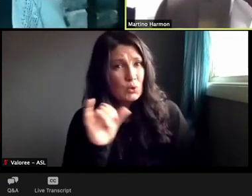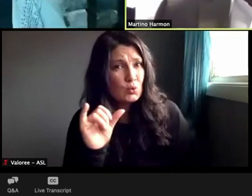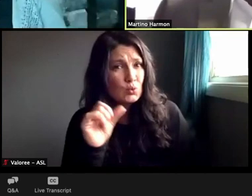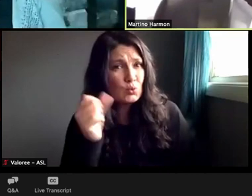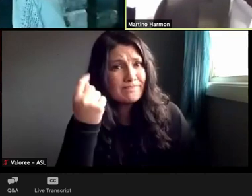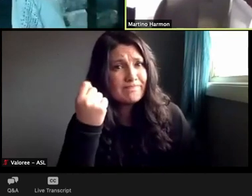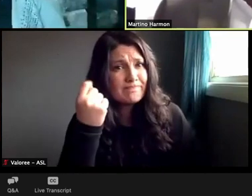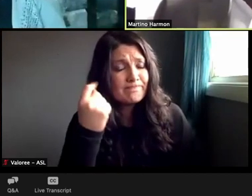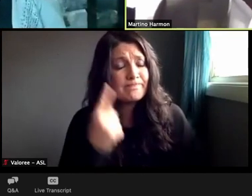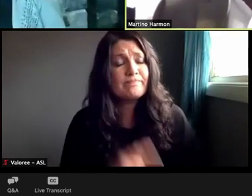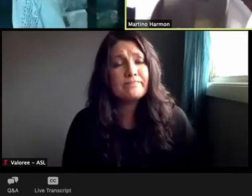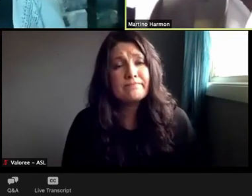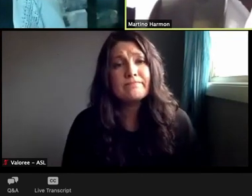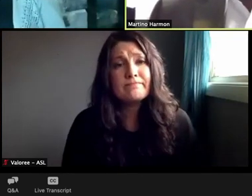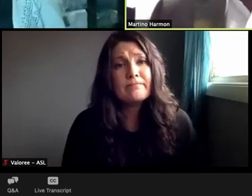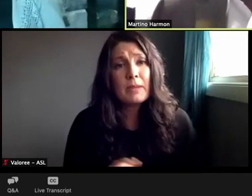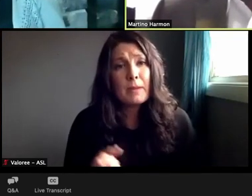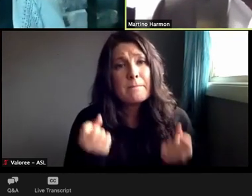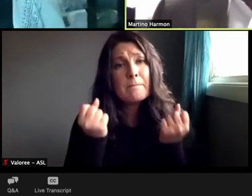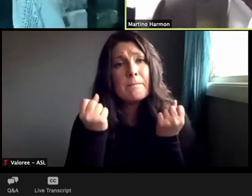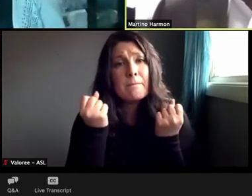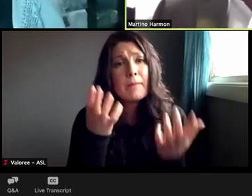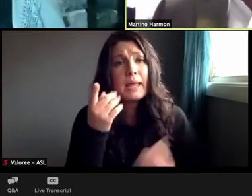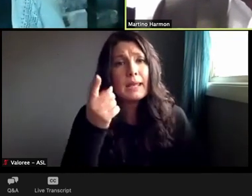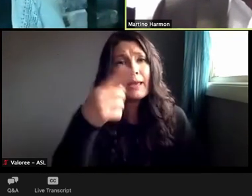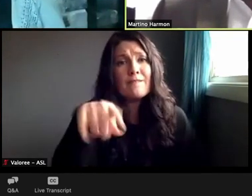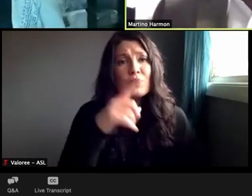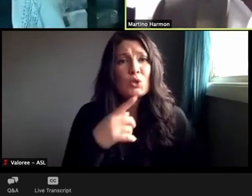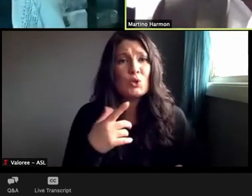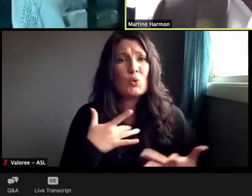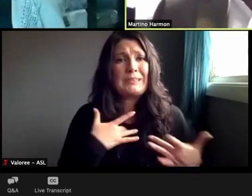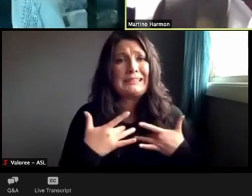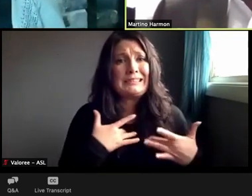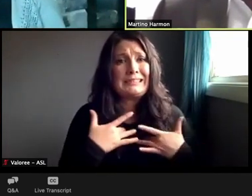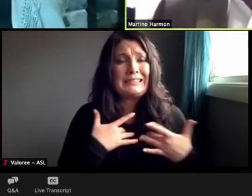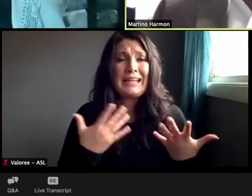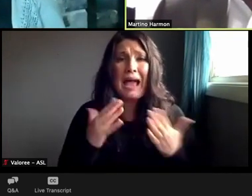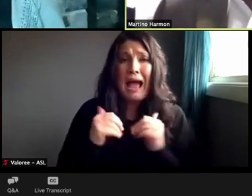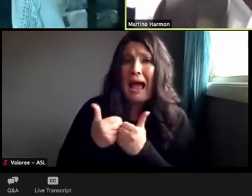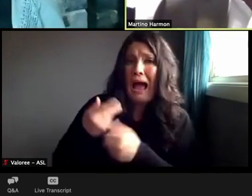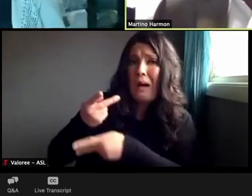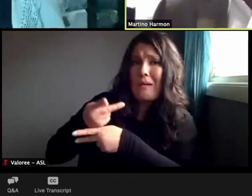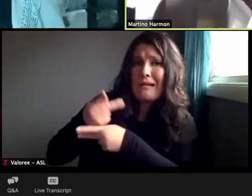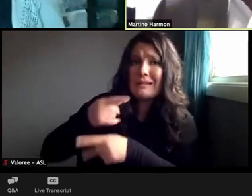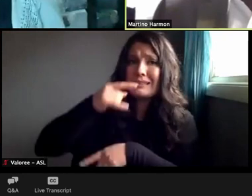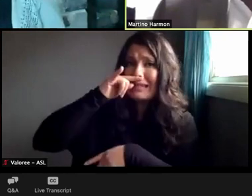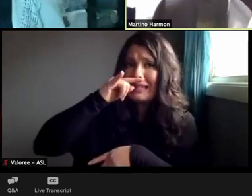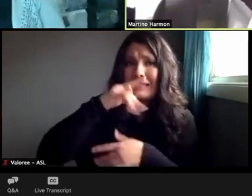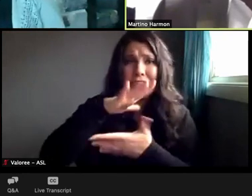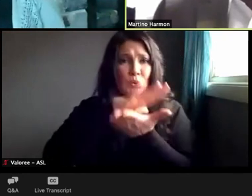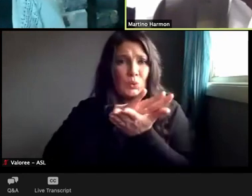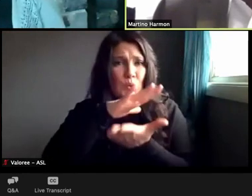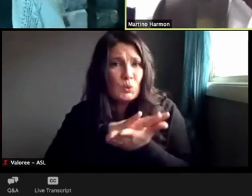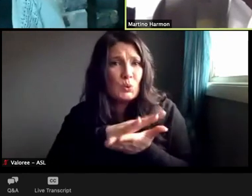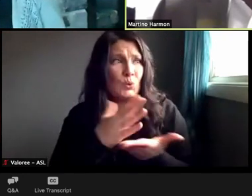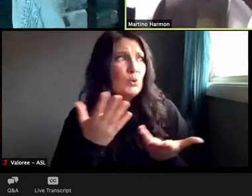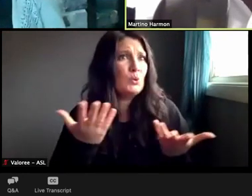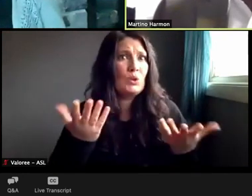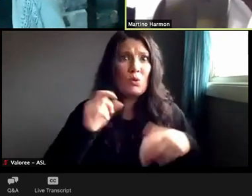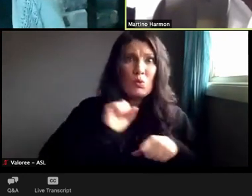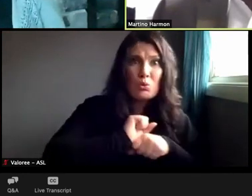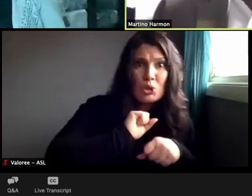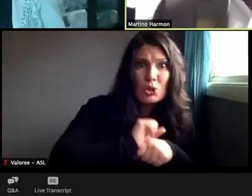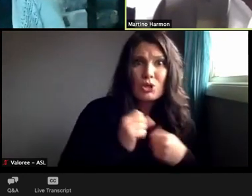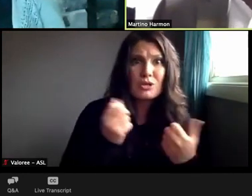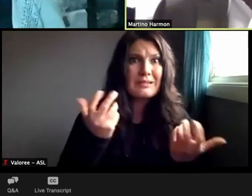particular, I know that many of you are concerned about balancing childcare and school needs in the coming months. We are